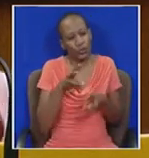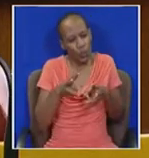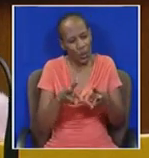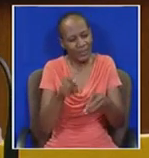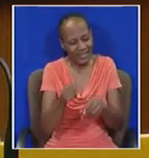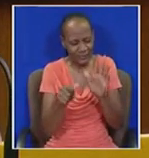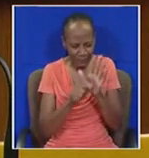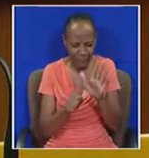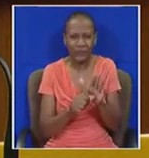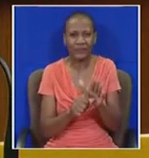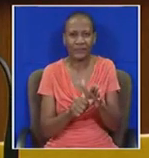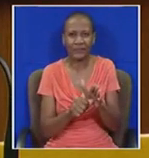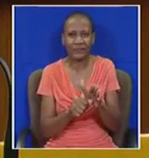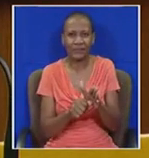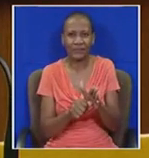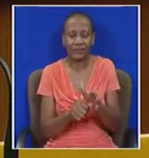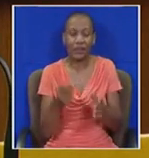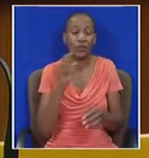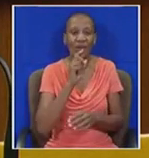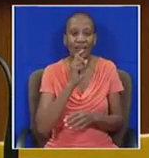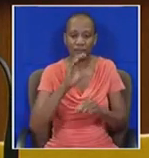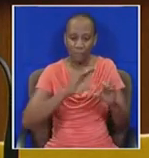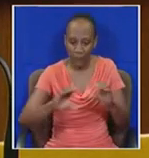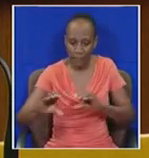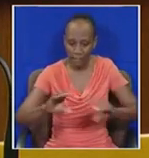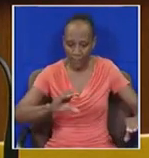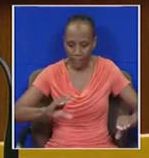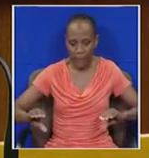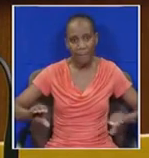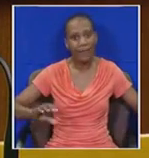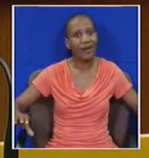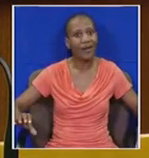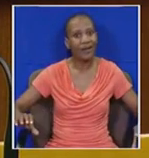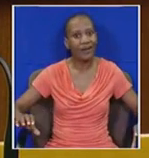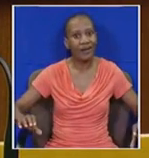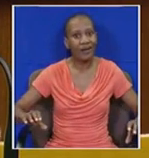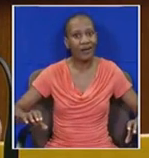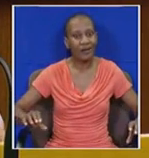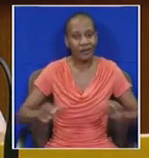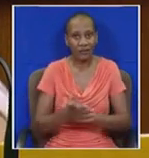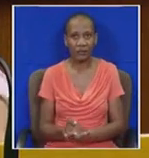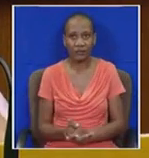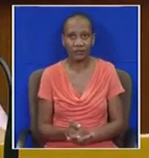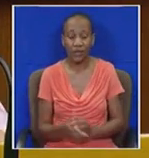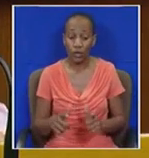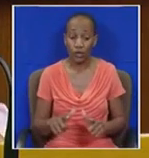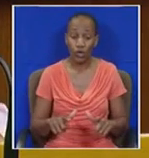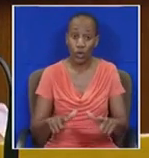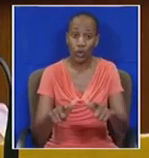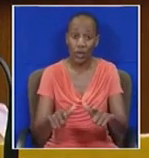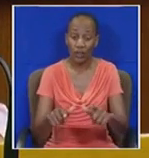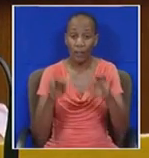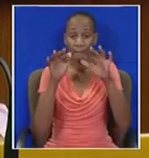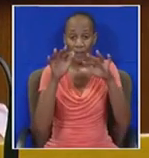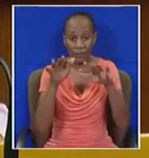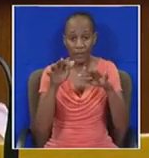instrument, namely designations in local procurement. Local public procurement